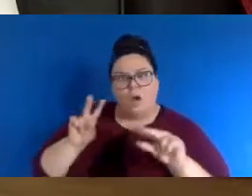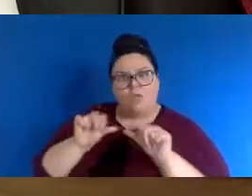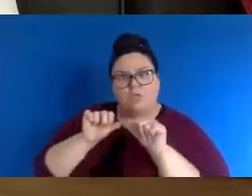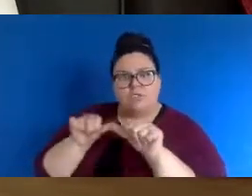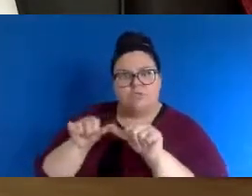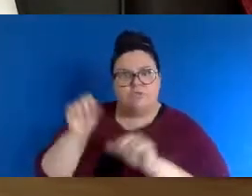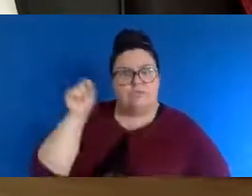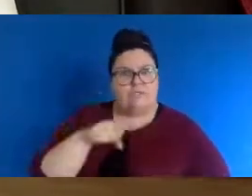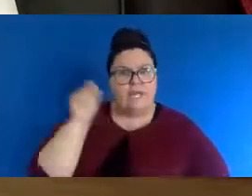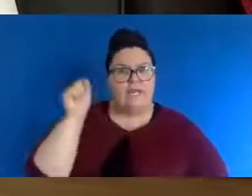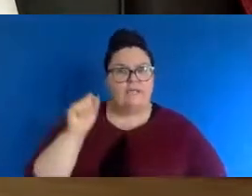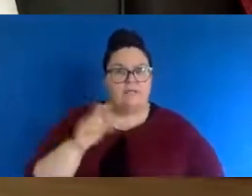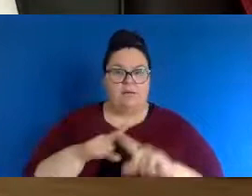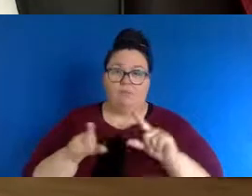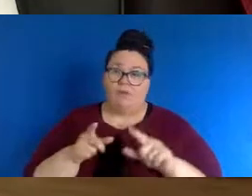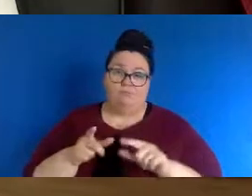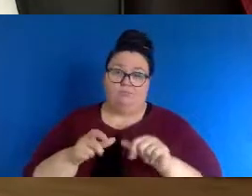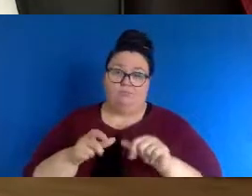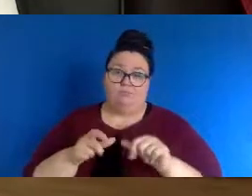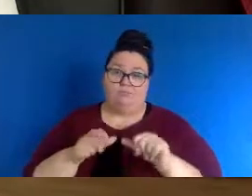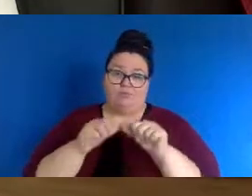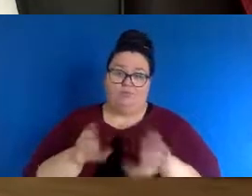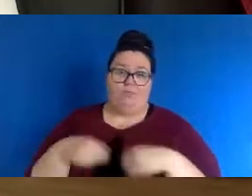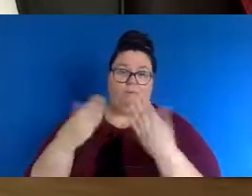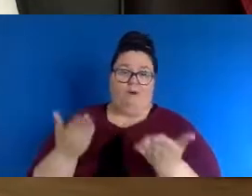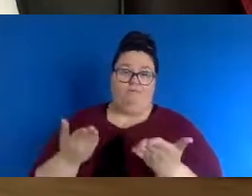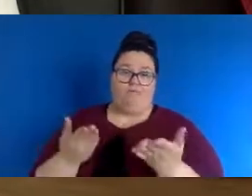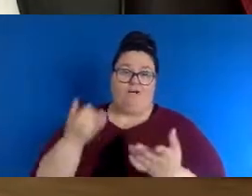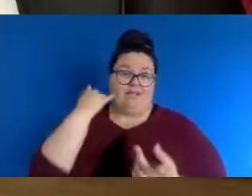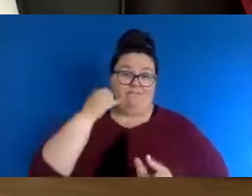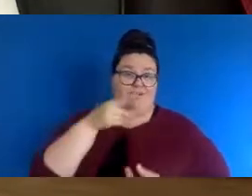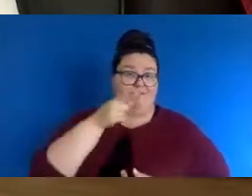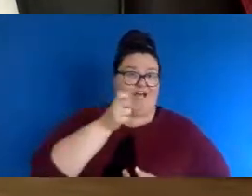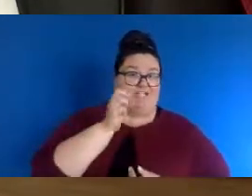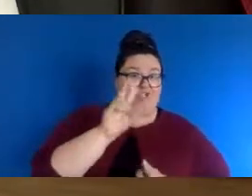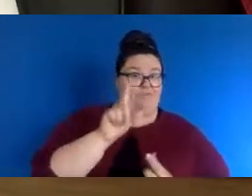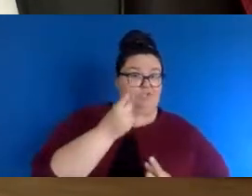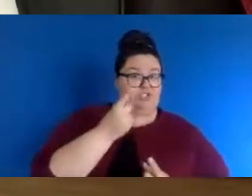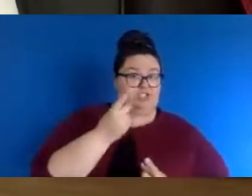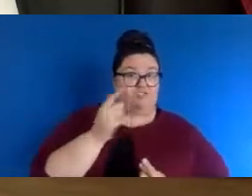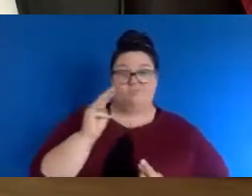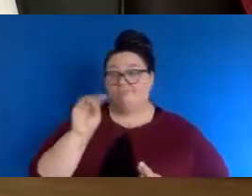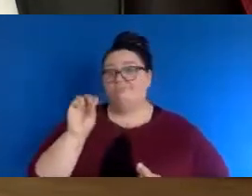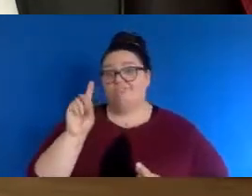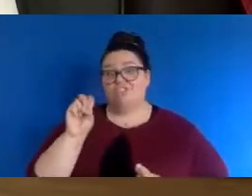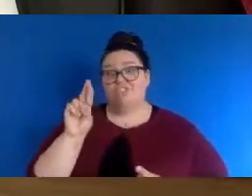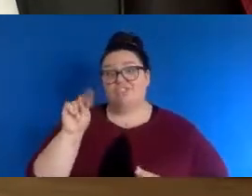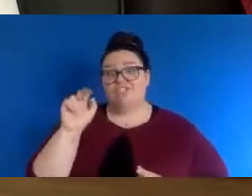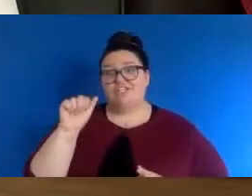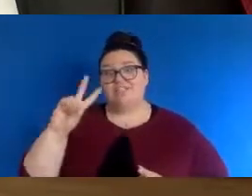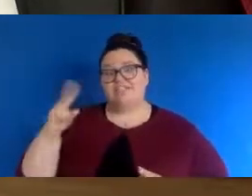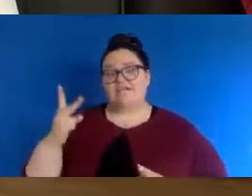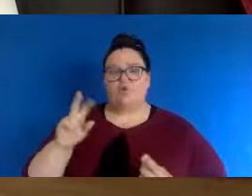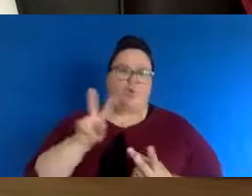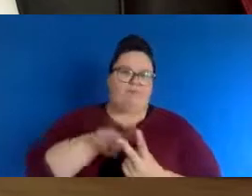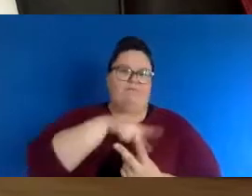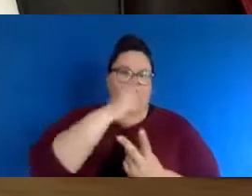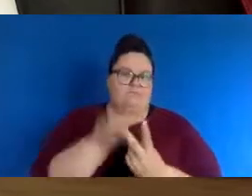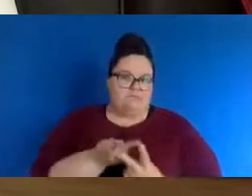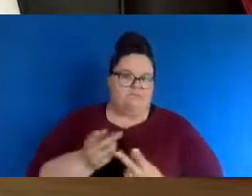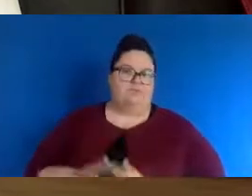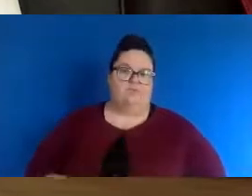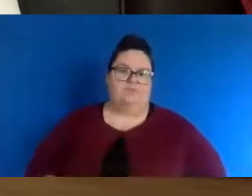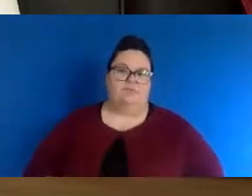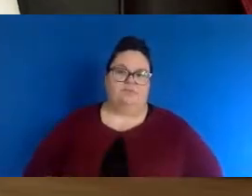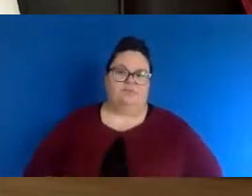but we will continue to offer people whatever vaccine type we can, whether it's a different mRNA